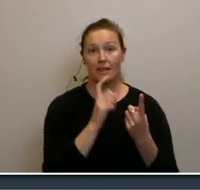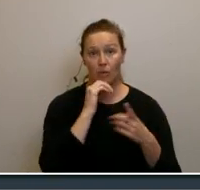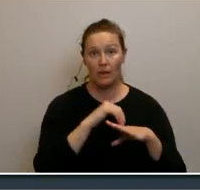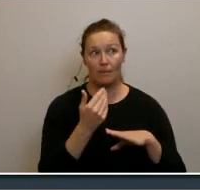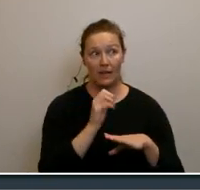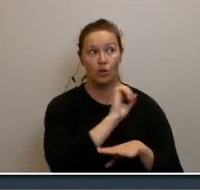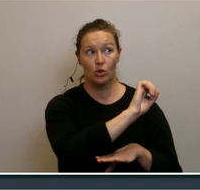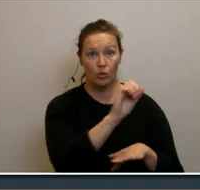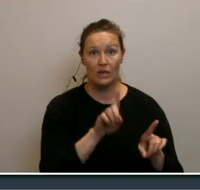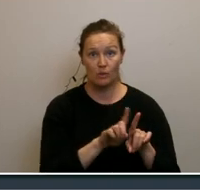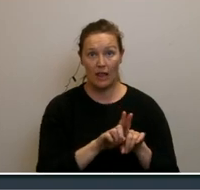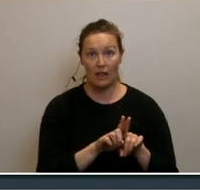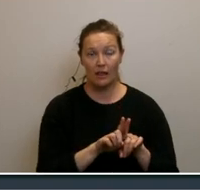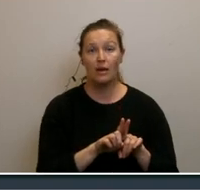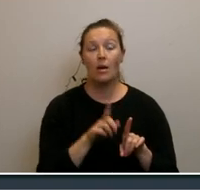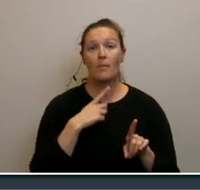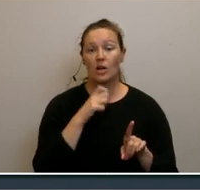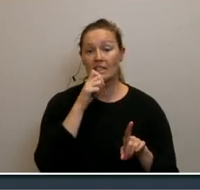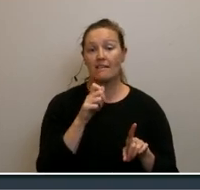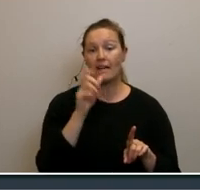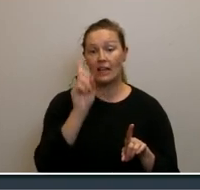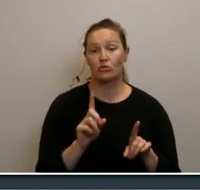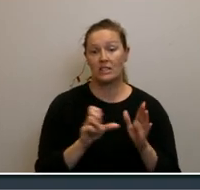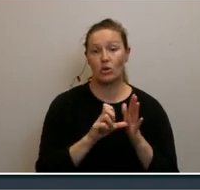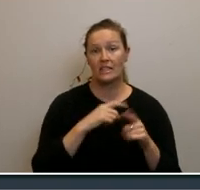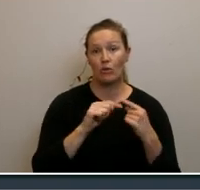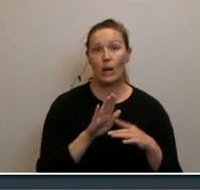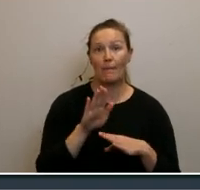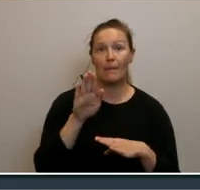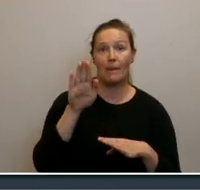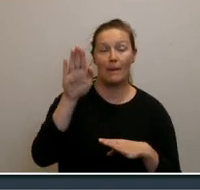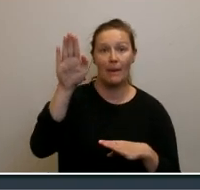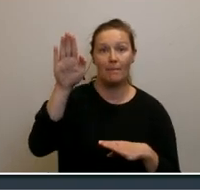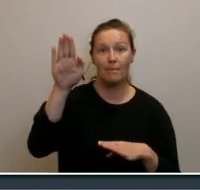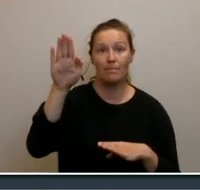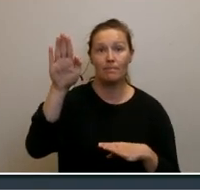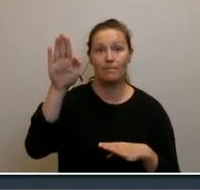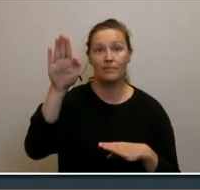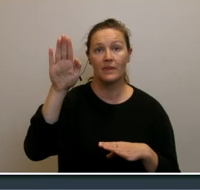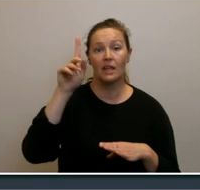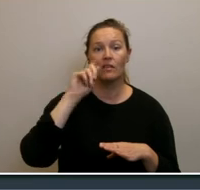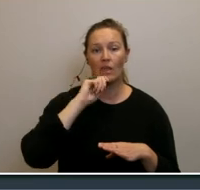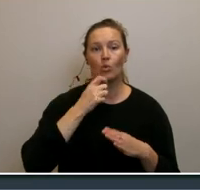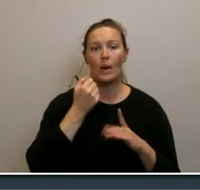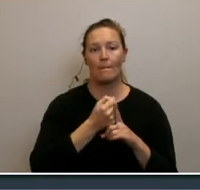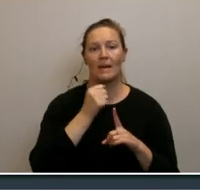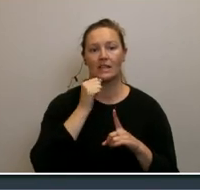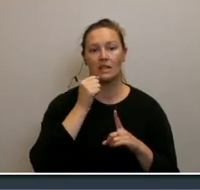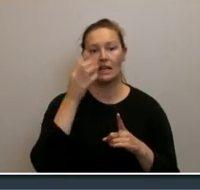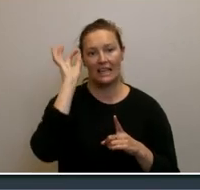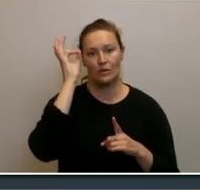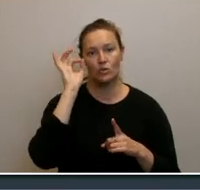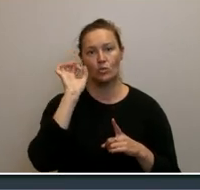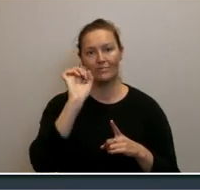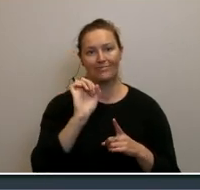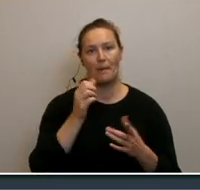your pockets, is that the increasing electricity costs hit the council's budgets. You know, the